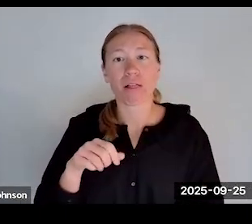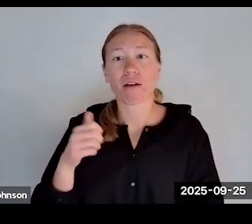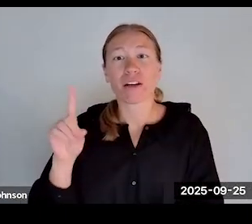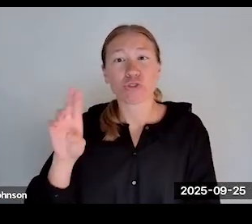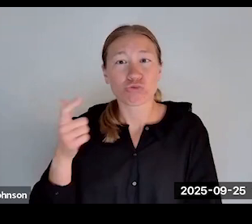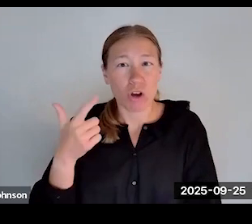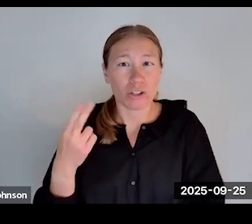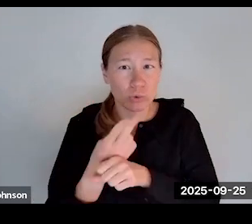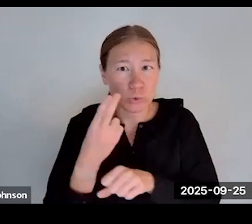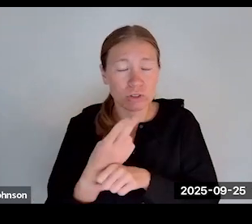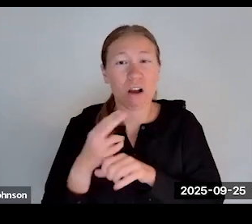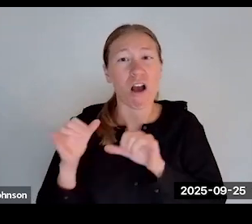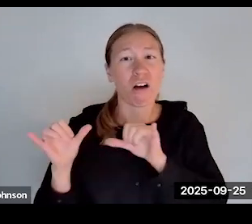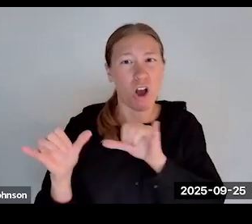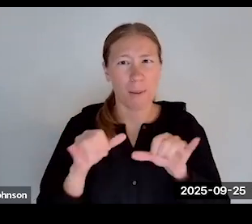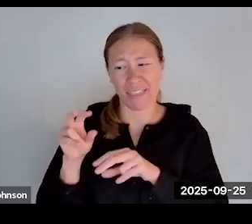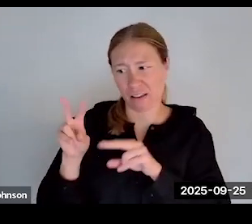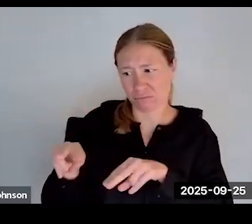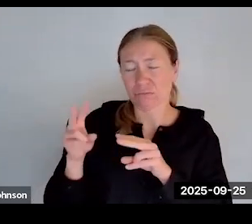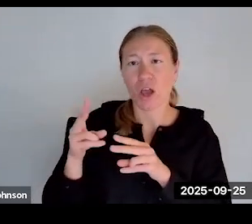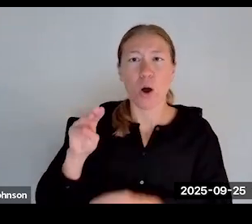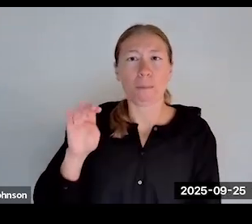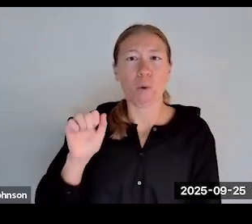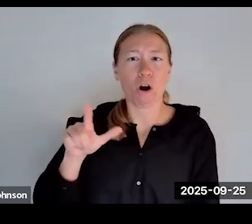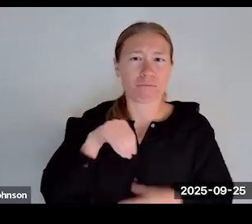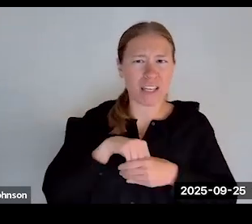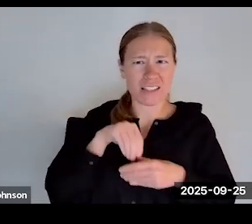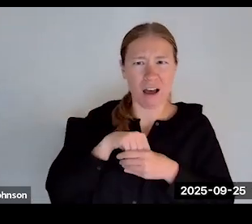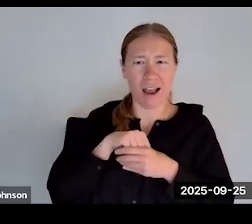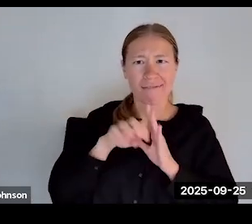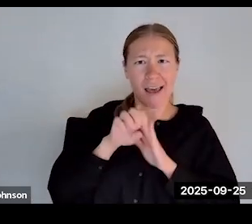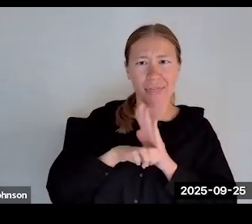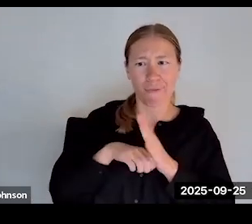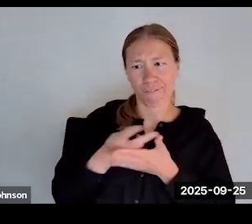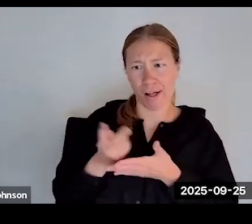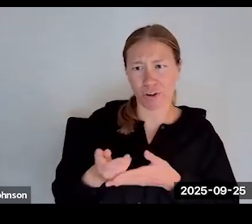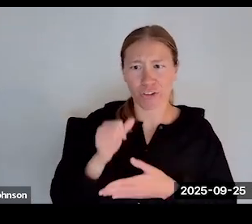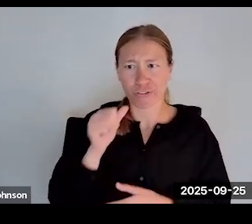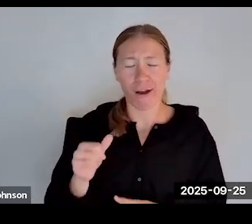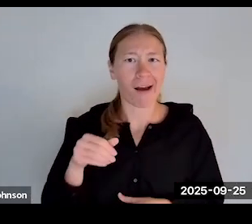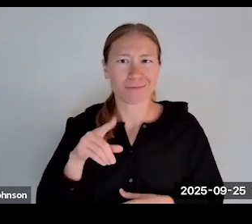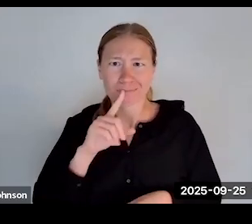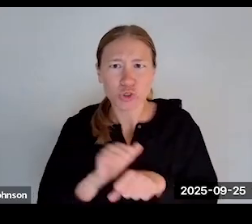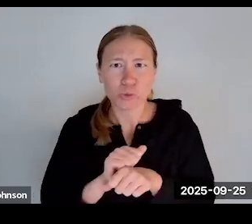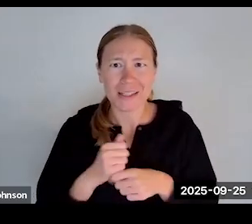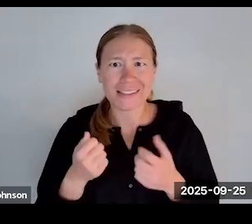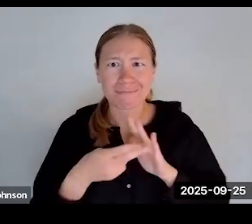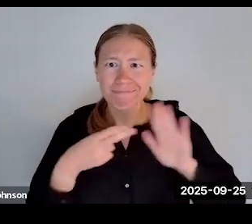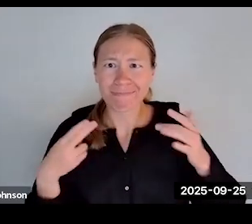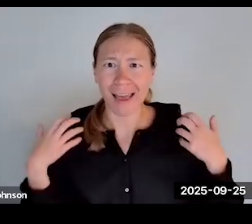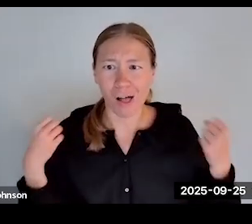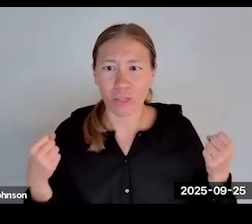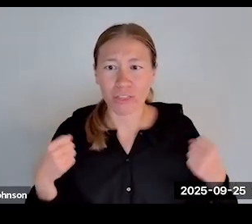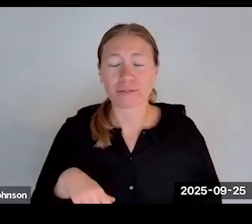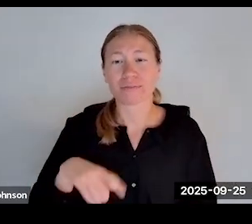commonly seen as a moral failing rather than a chronic health condition. Schizophrenia is heavily stigmatized and